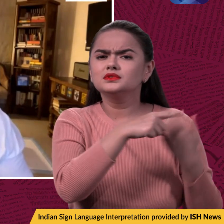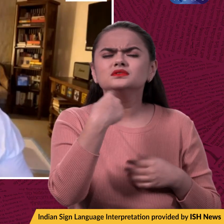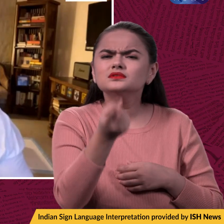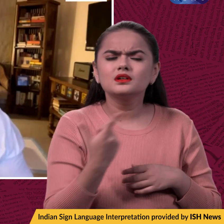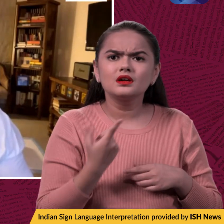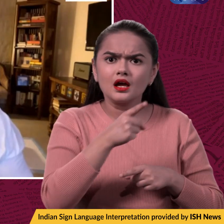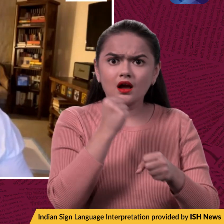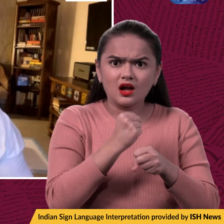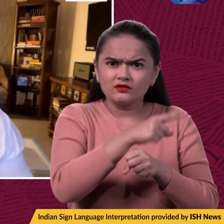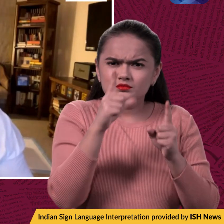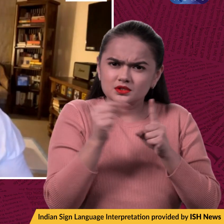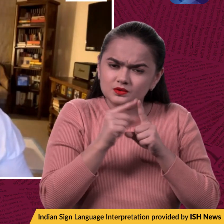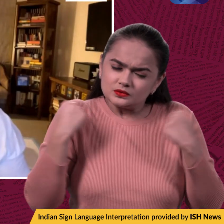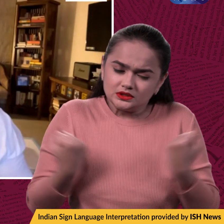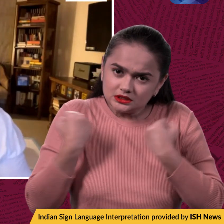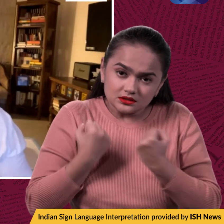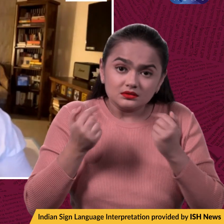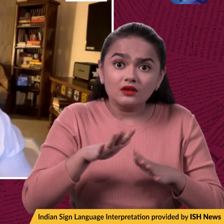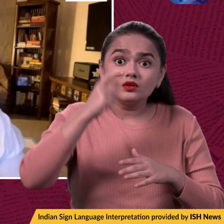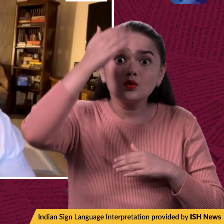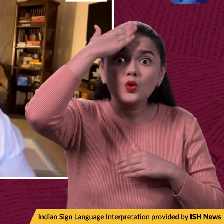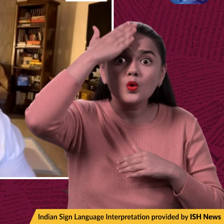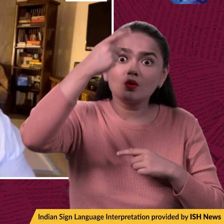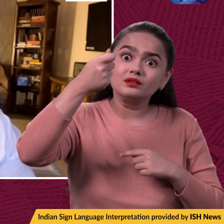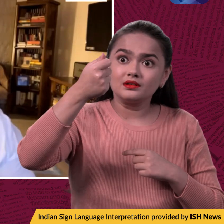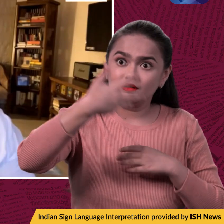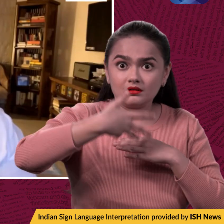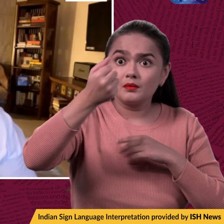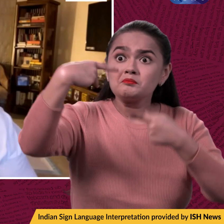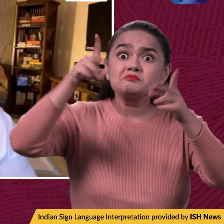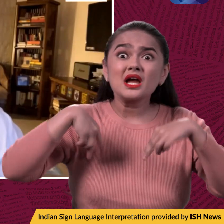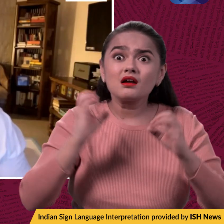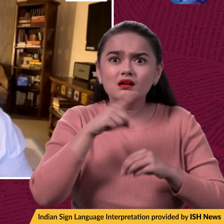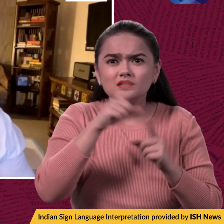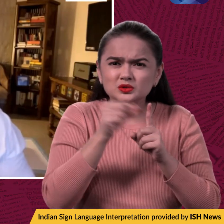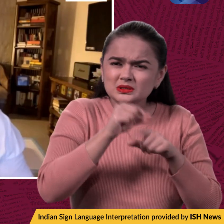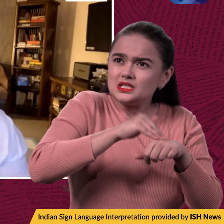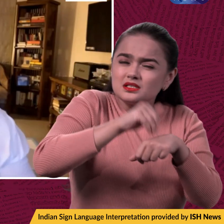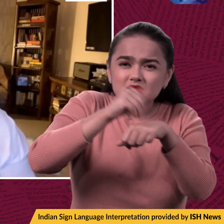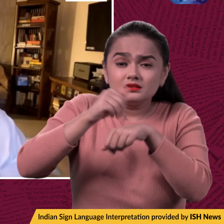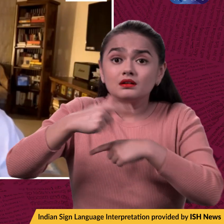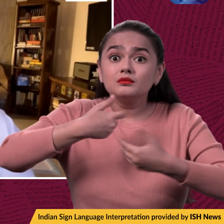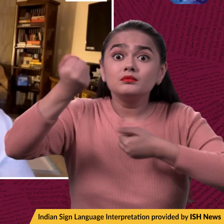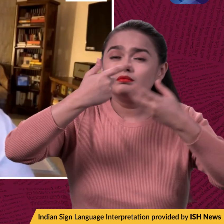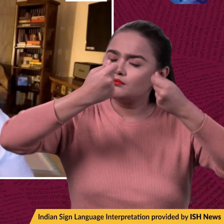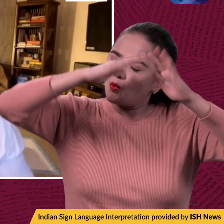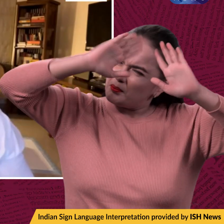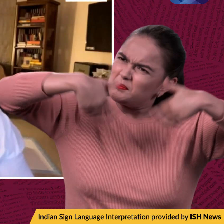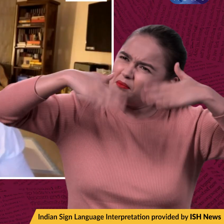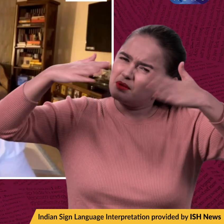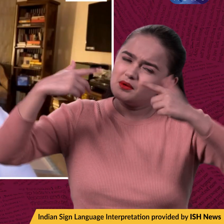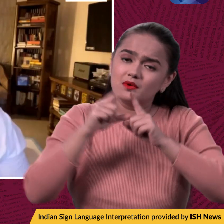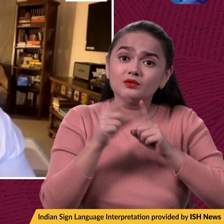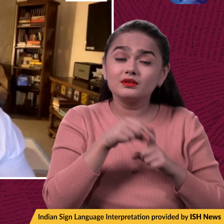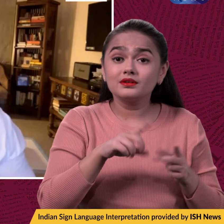Sitharaman said the government is actively pursuing cases of loan defaulters and will bring back all the money that has been taken away from